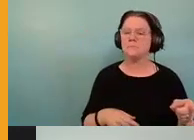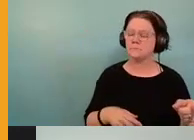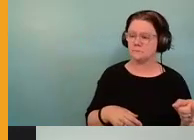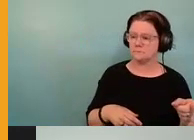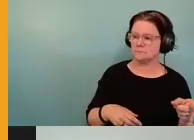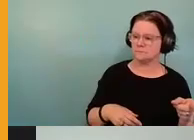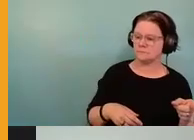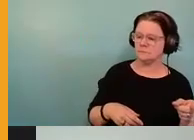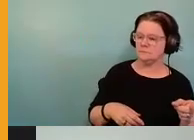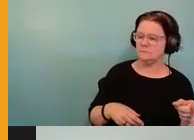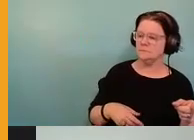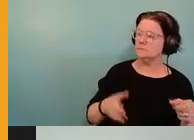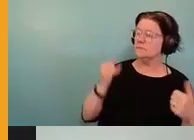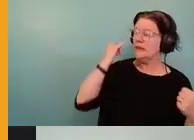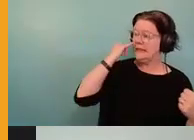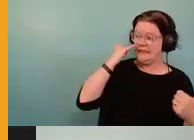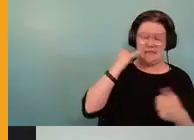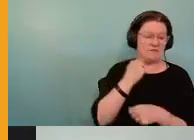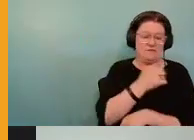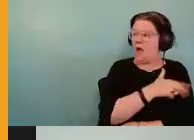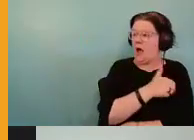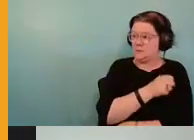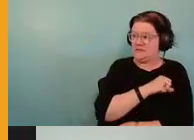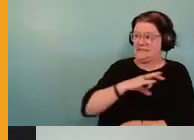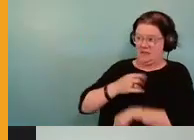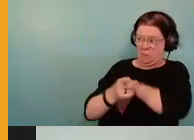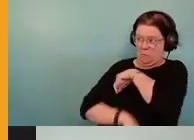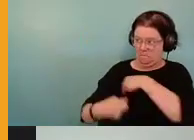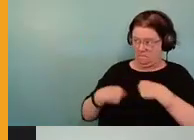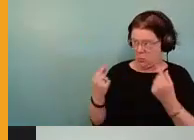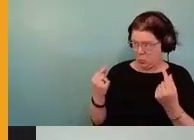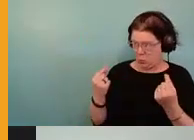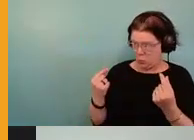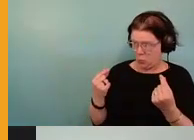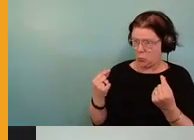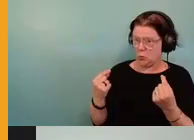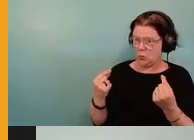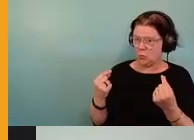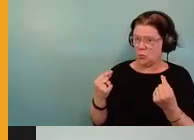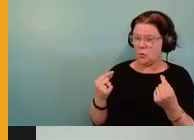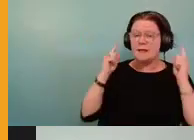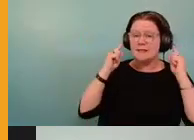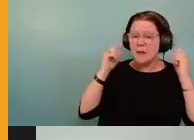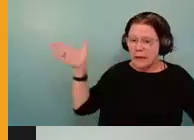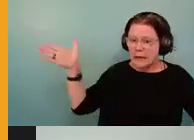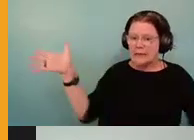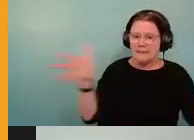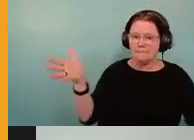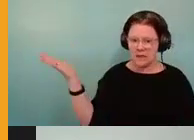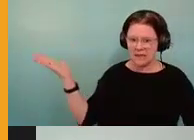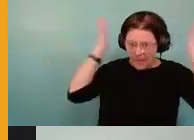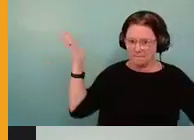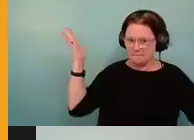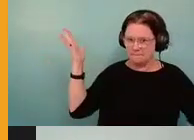when his staff was angry at him or wanted to punish him, they would clap his ears really hard with their